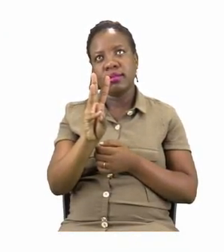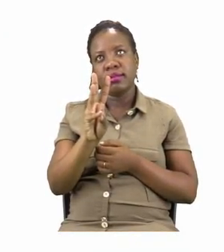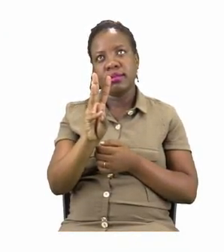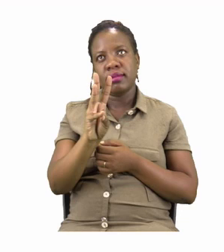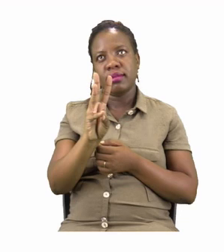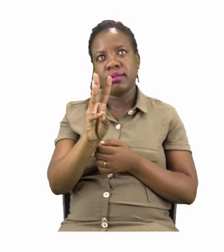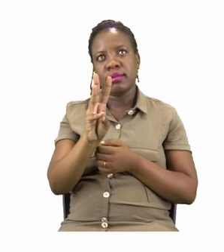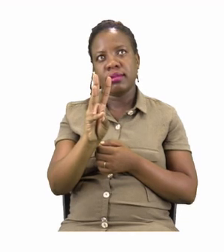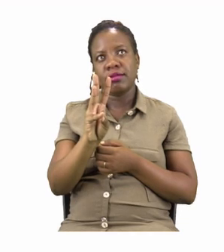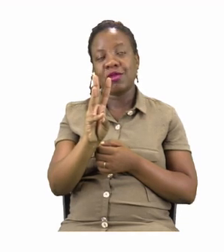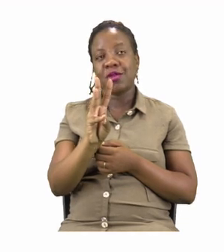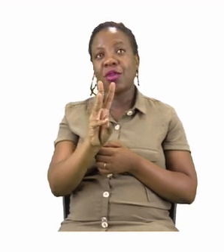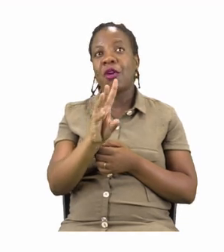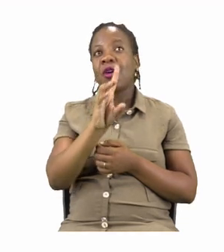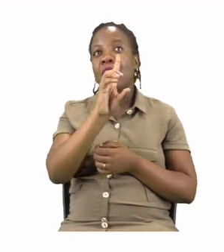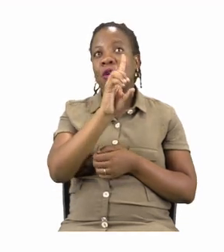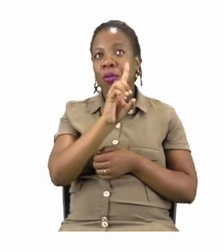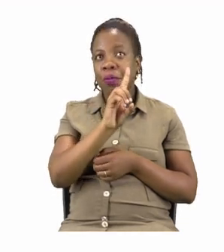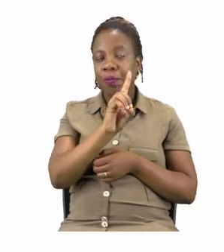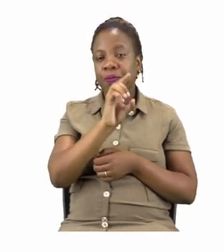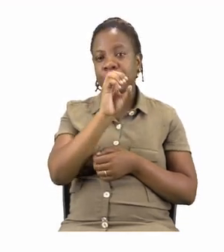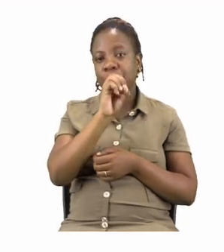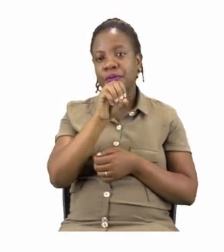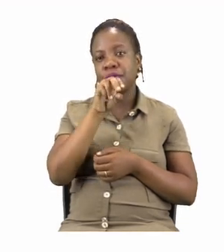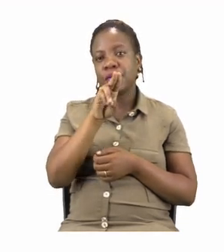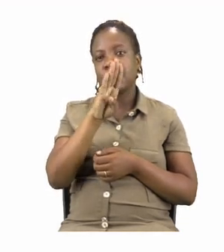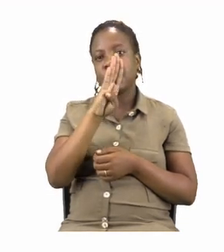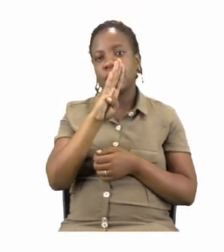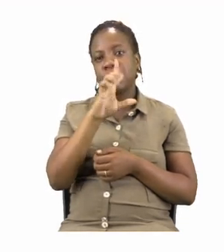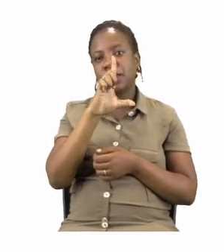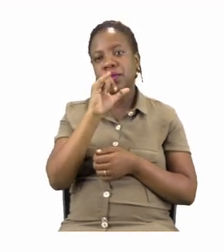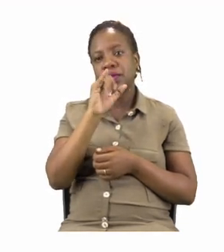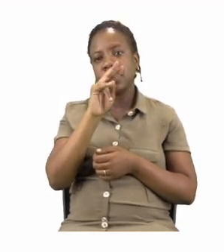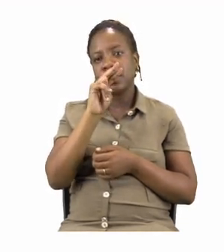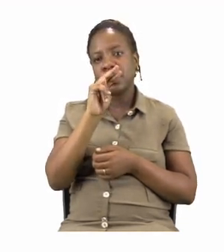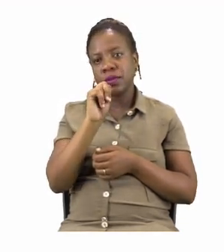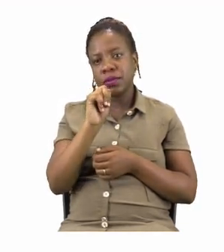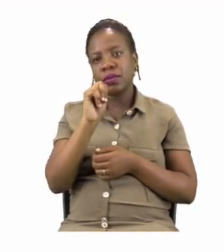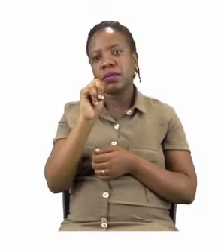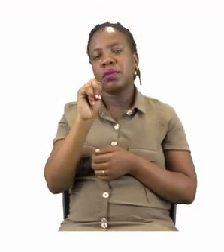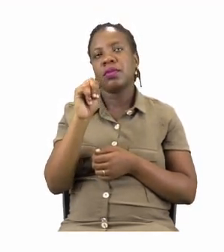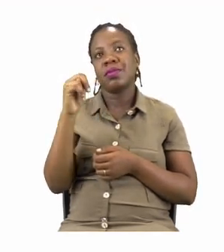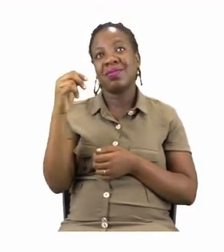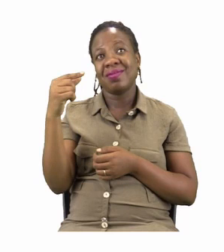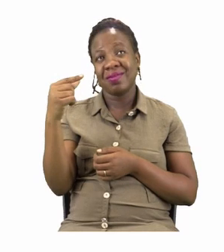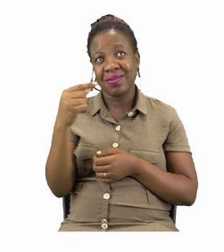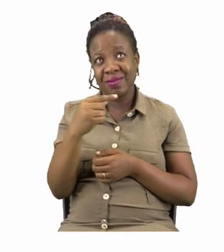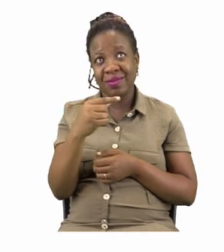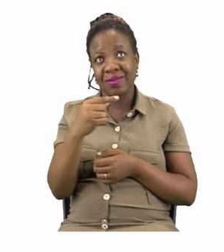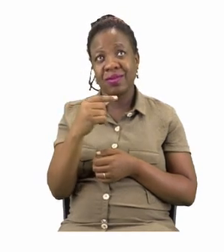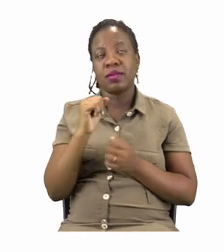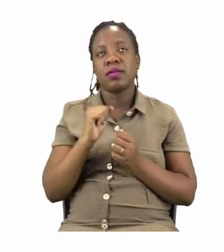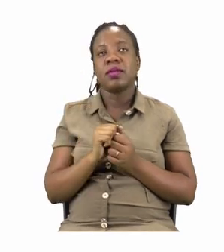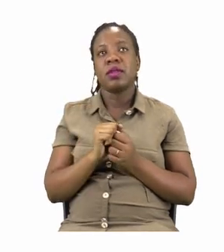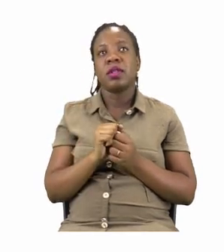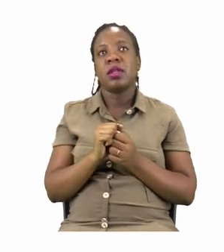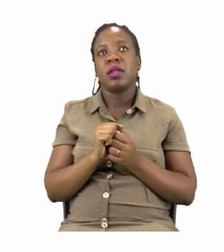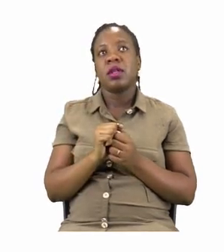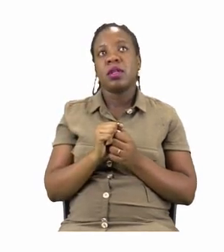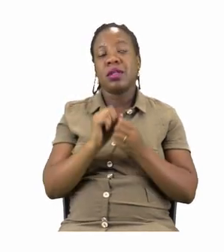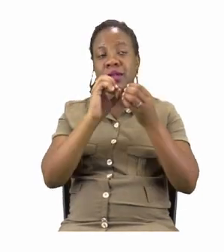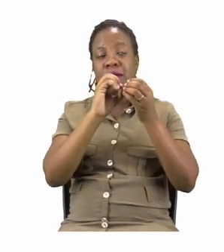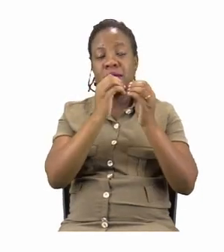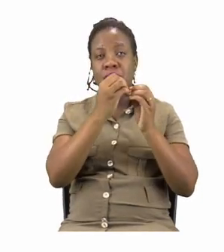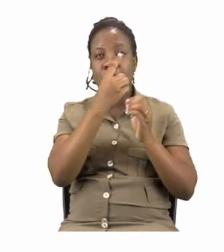do doubling and halving. It says there at number 1, double the following